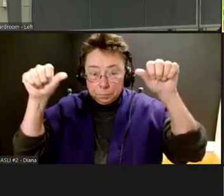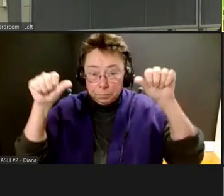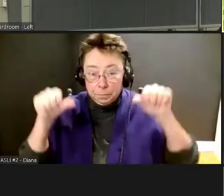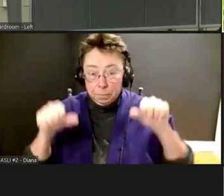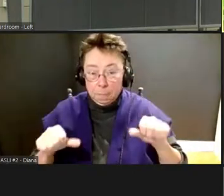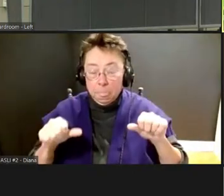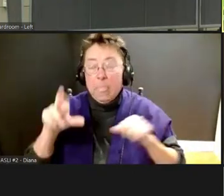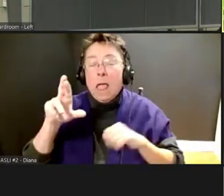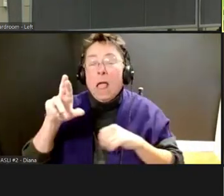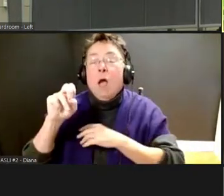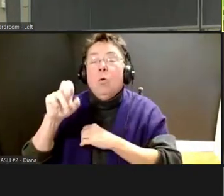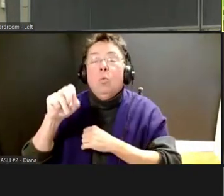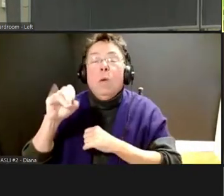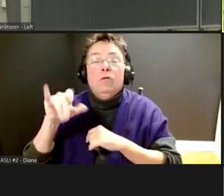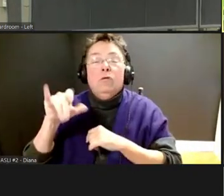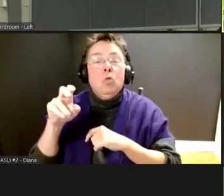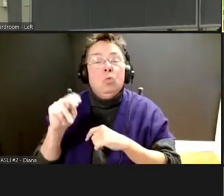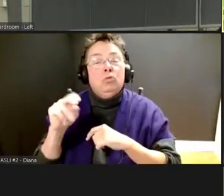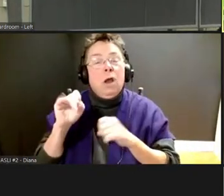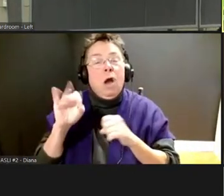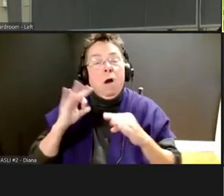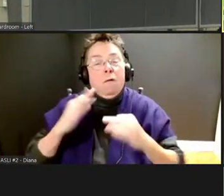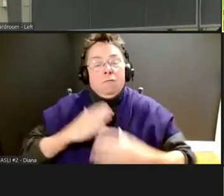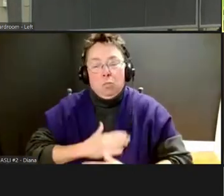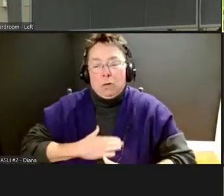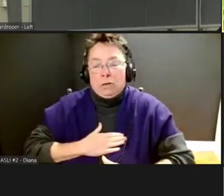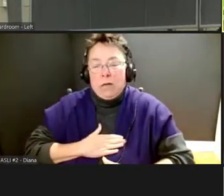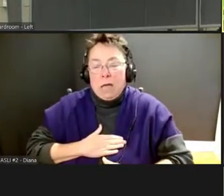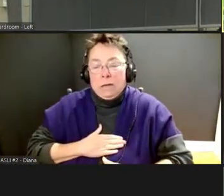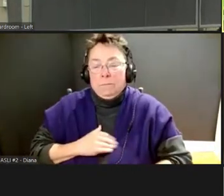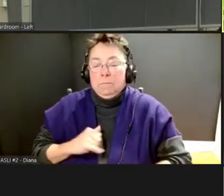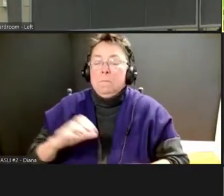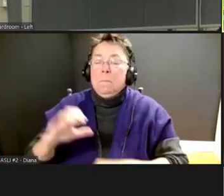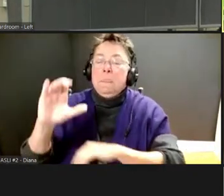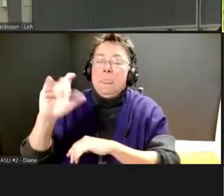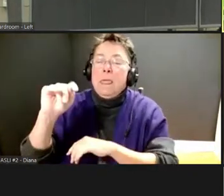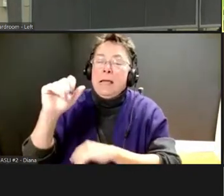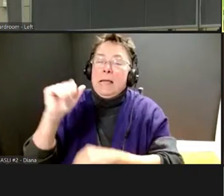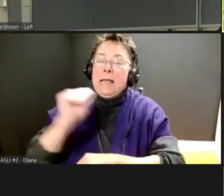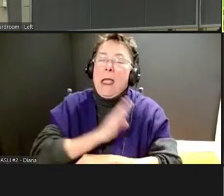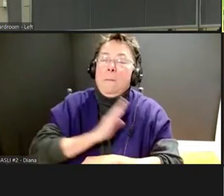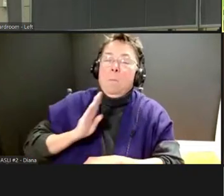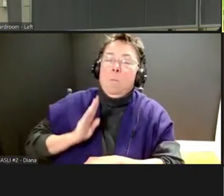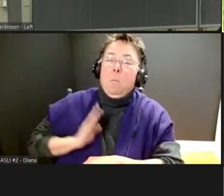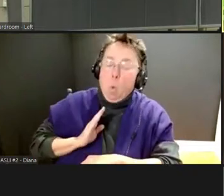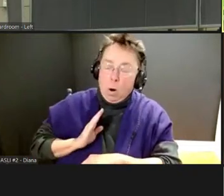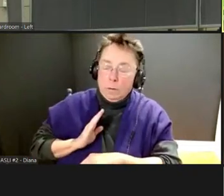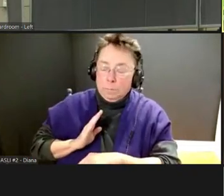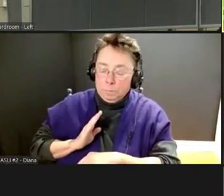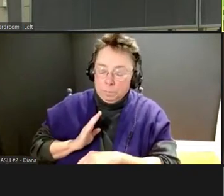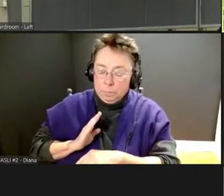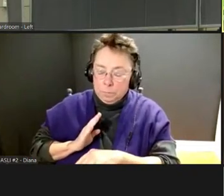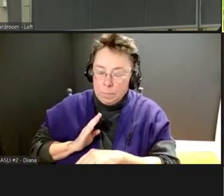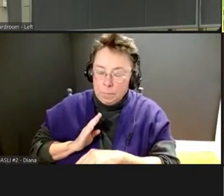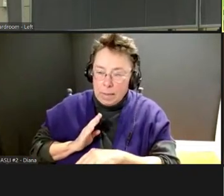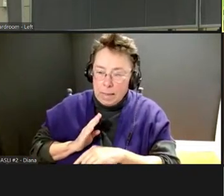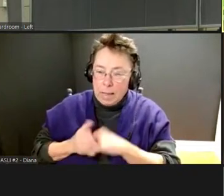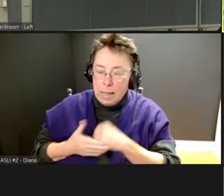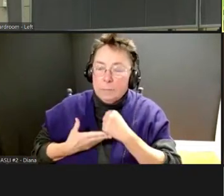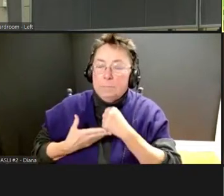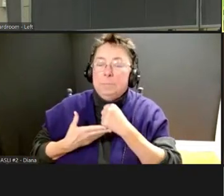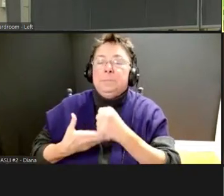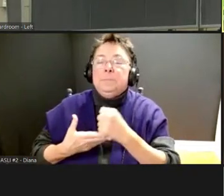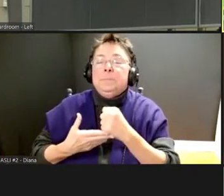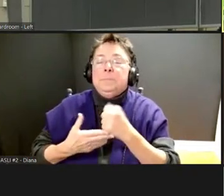Resolution of appreciation, Chicago Transit Authority Board, Transit Board, Assistant